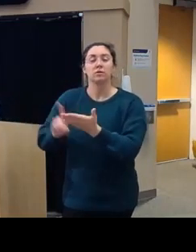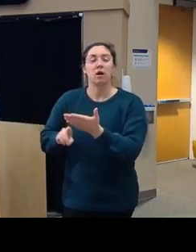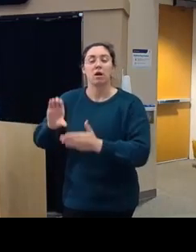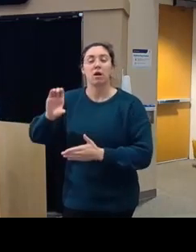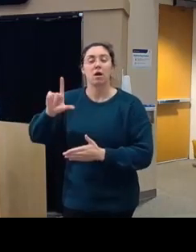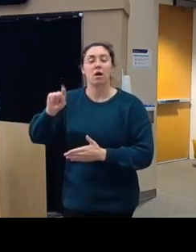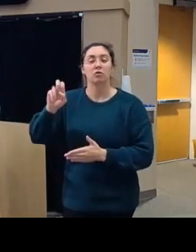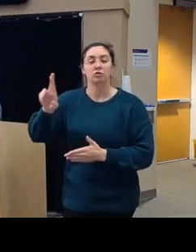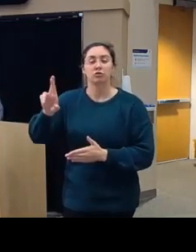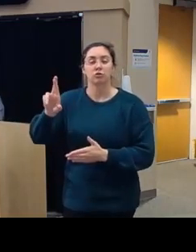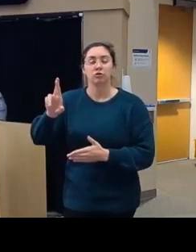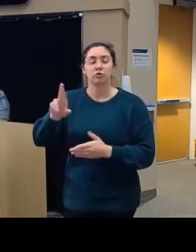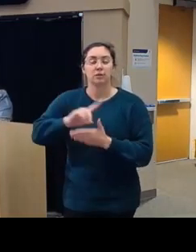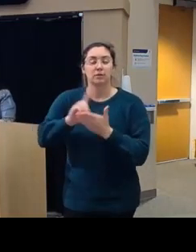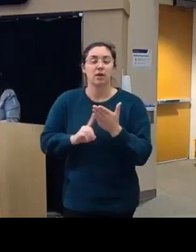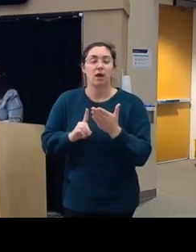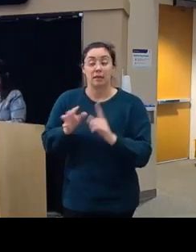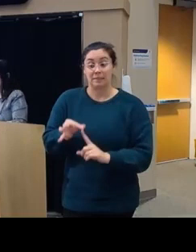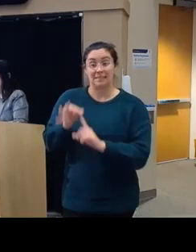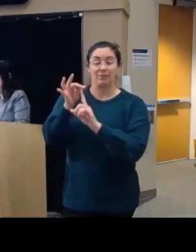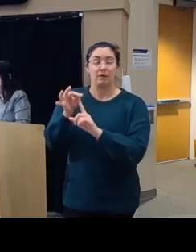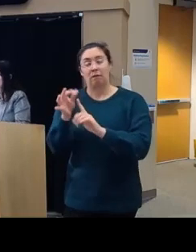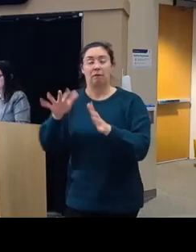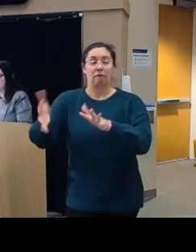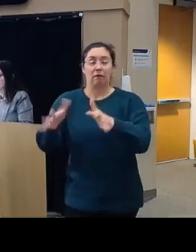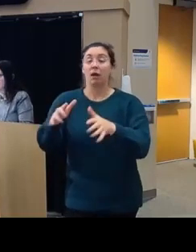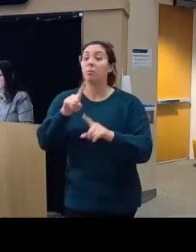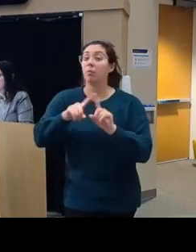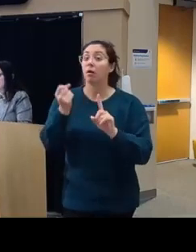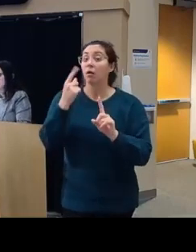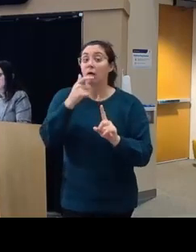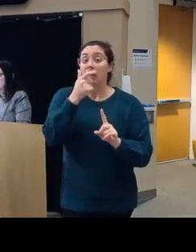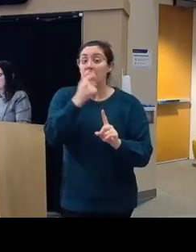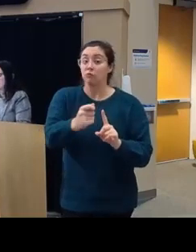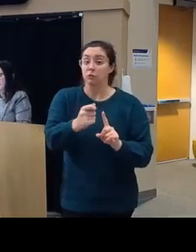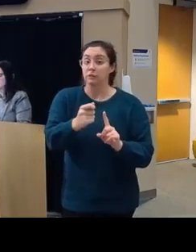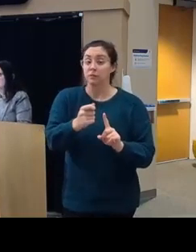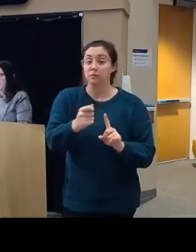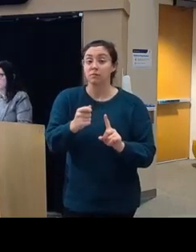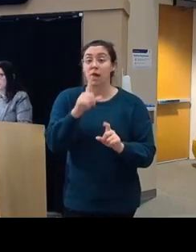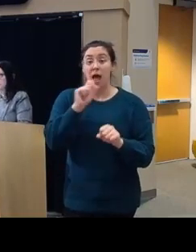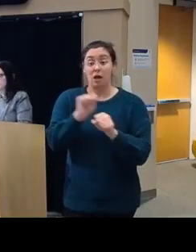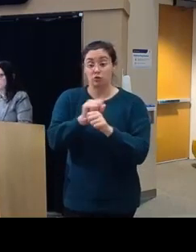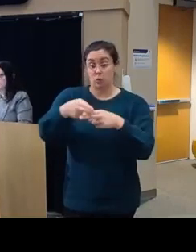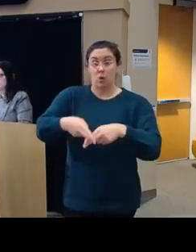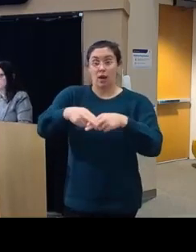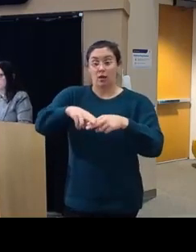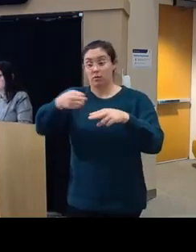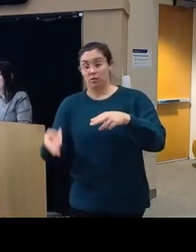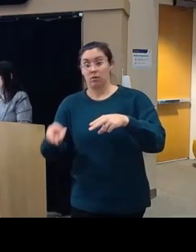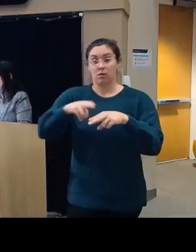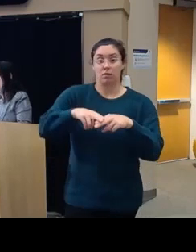the statistical significance is not really there, but interestingly, the actual weight change